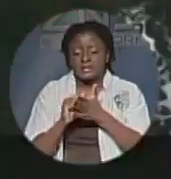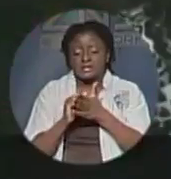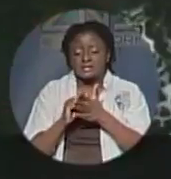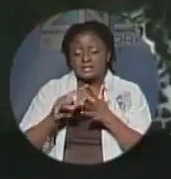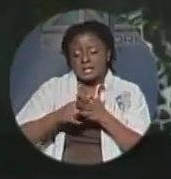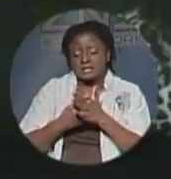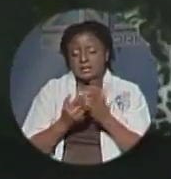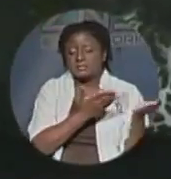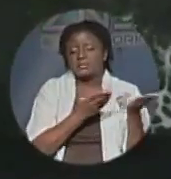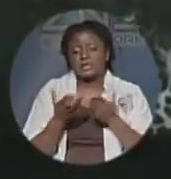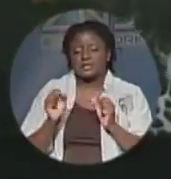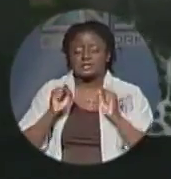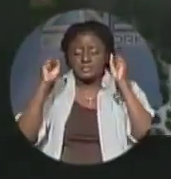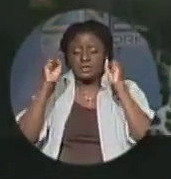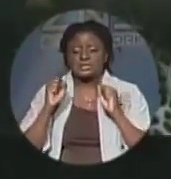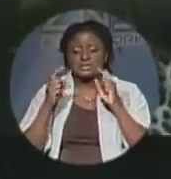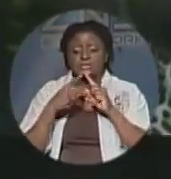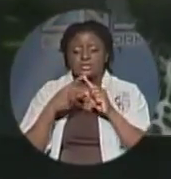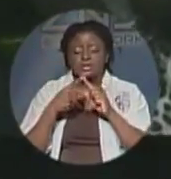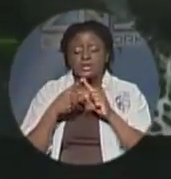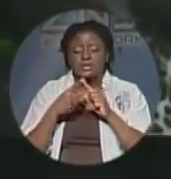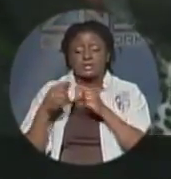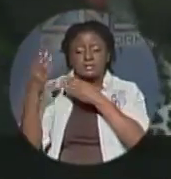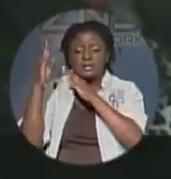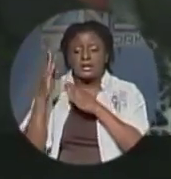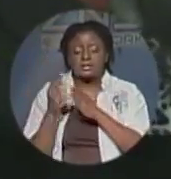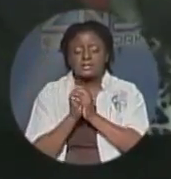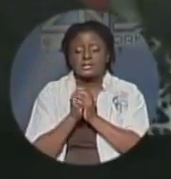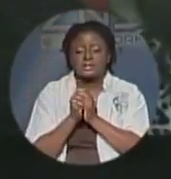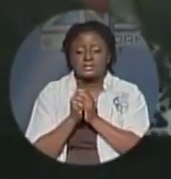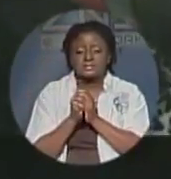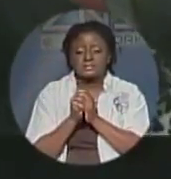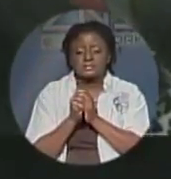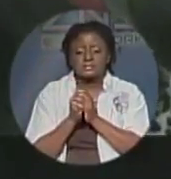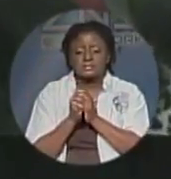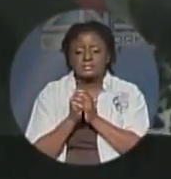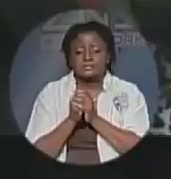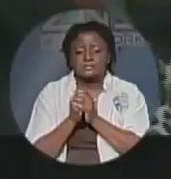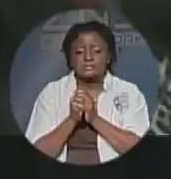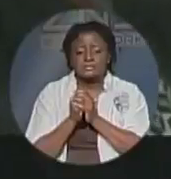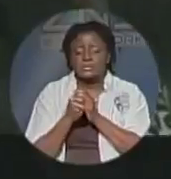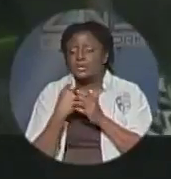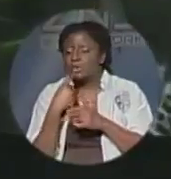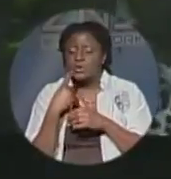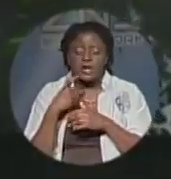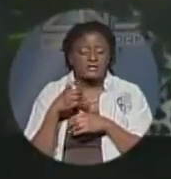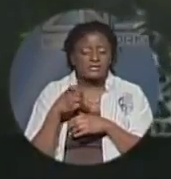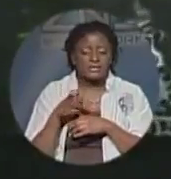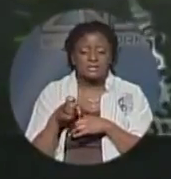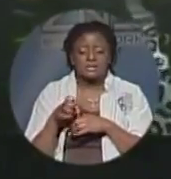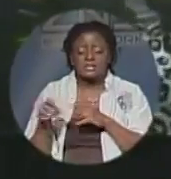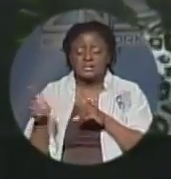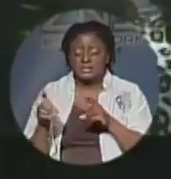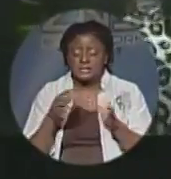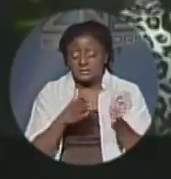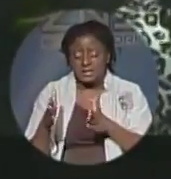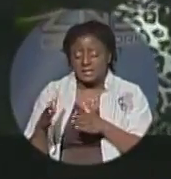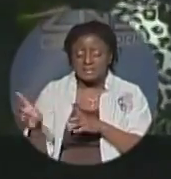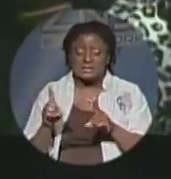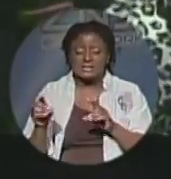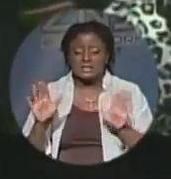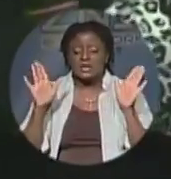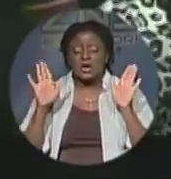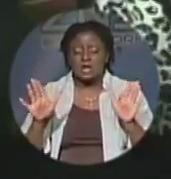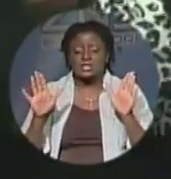of him. It was great. Like I told Kevin, Tommy's nephew, whoever did the planning did an awesome job. It was